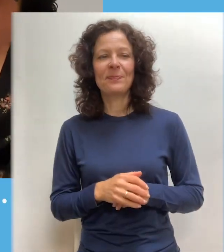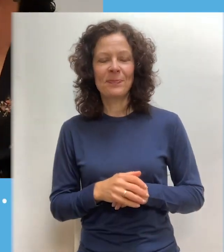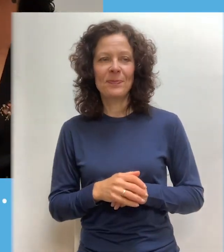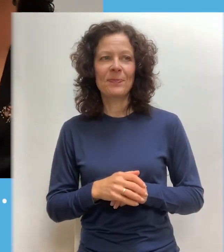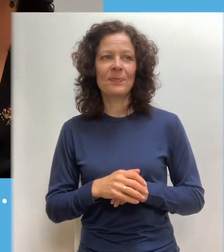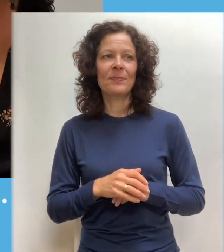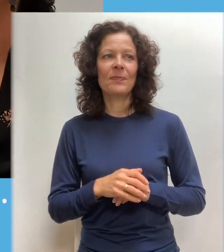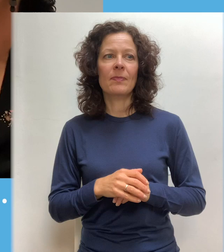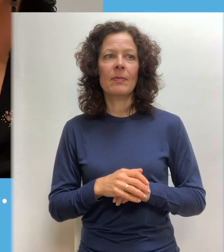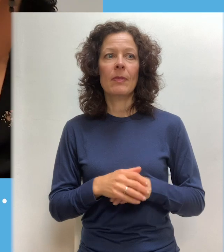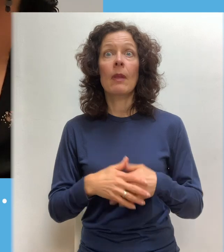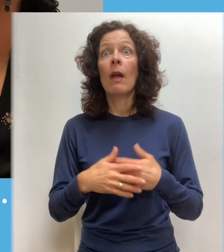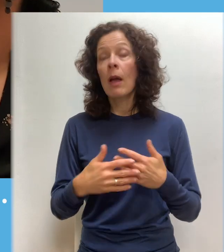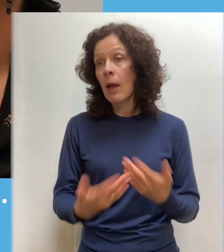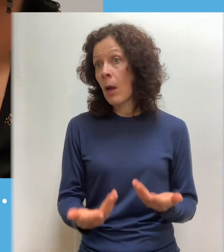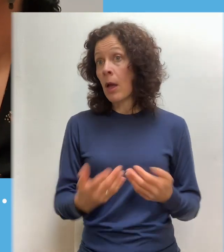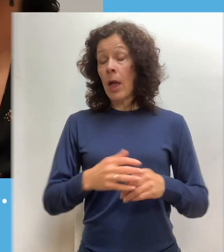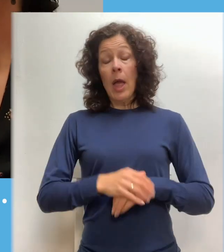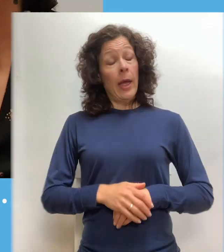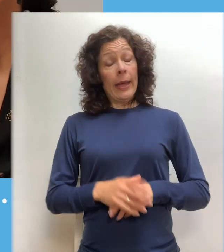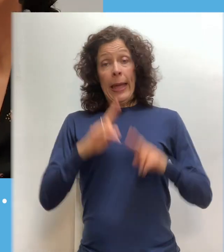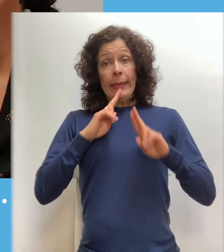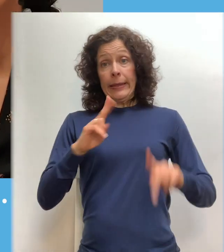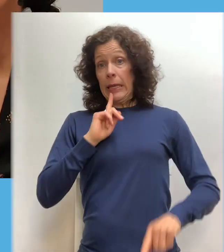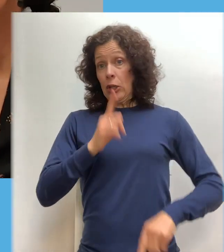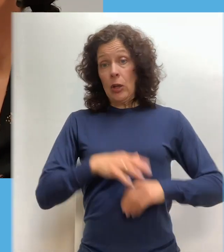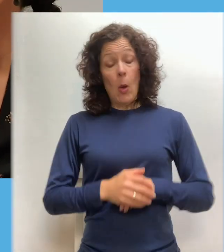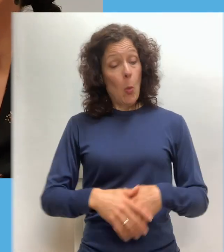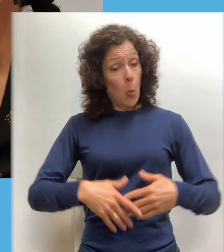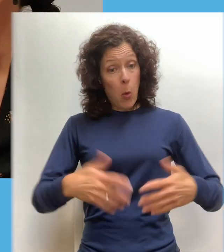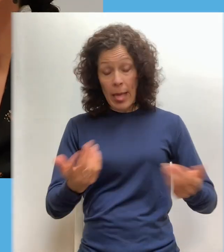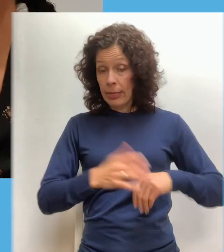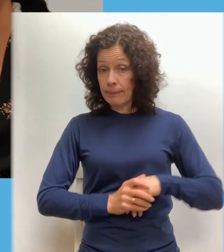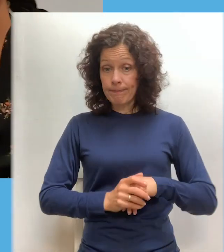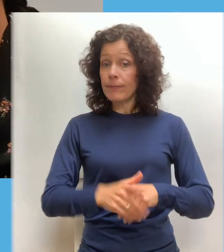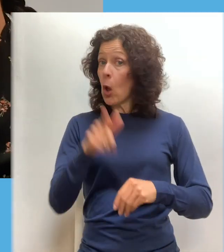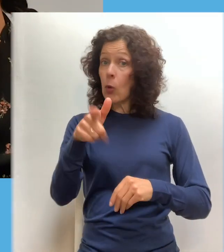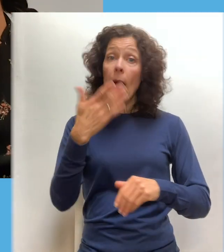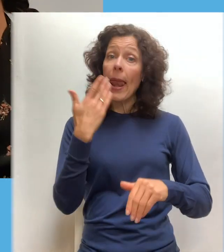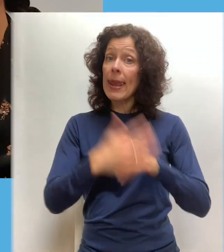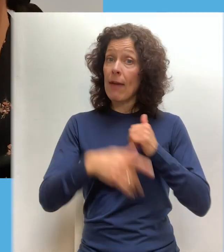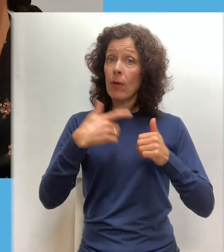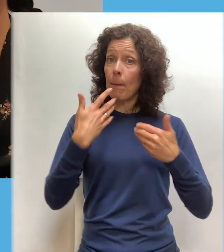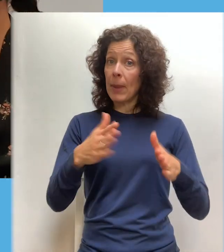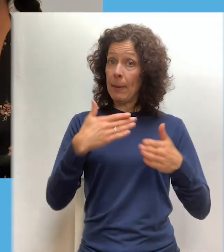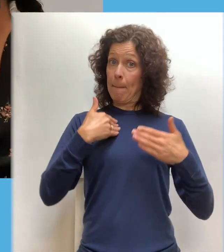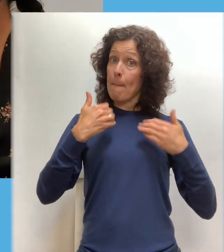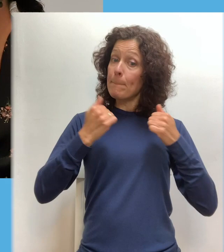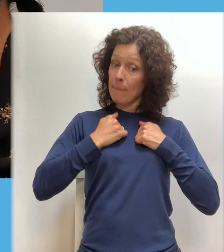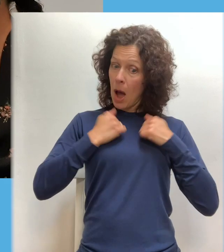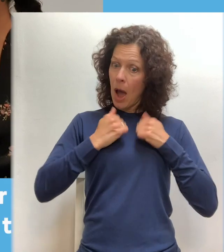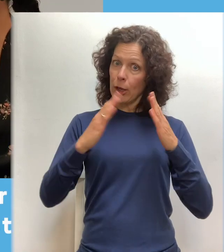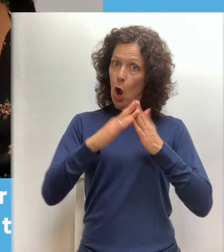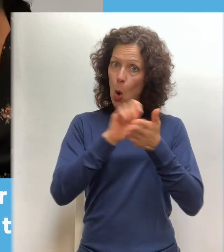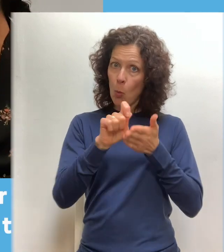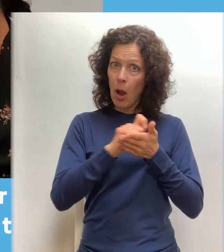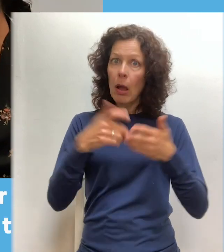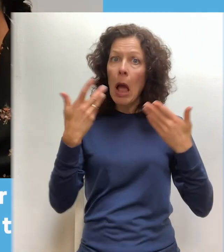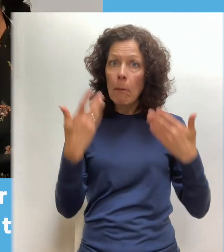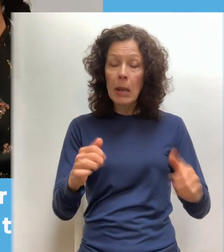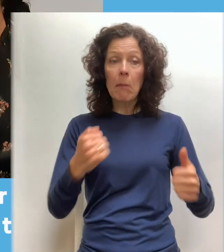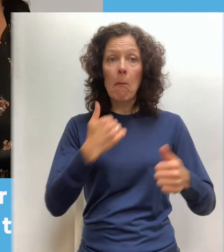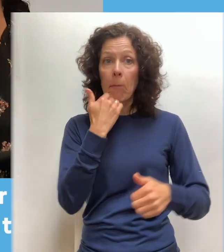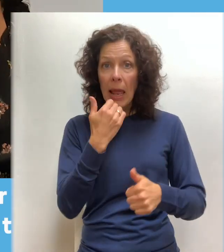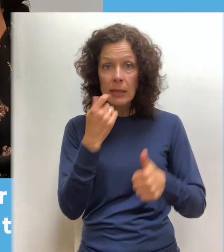"Well, Sunny," said Mrs. Harmston, "you may not have done the homework I sent, but you've done plenty of maths and English. In